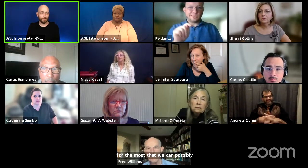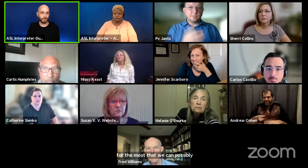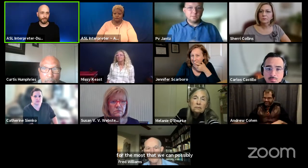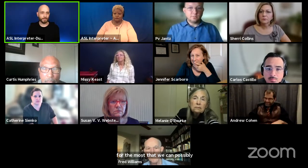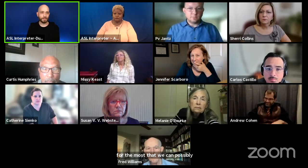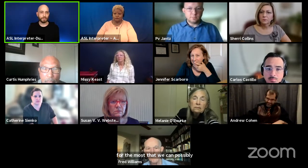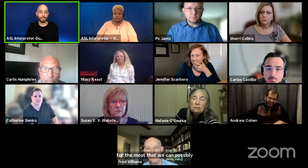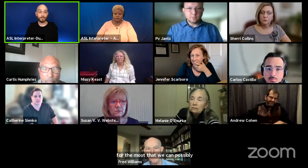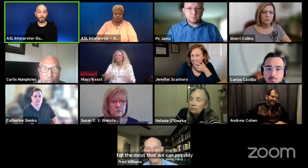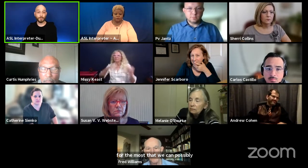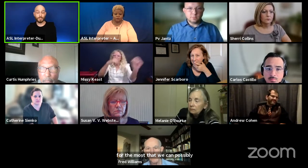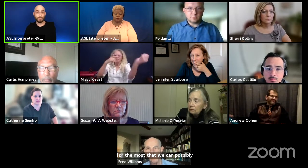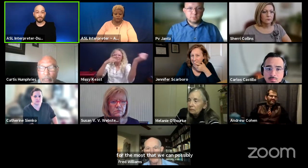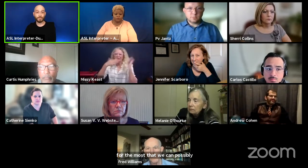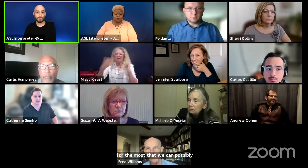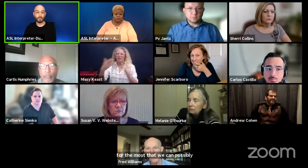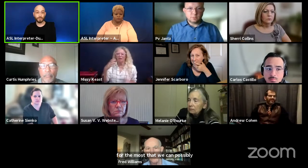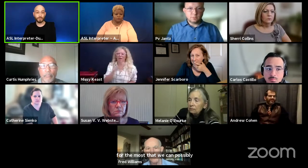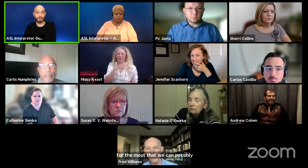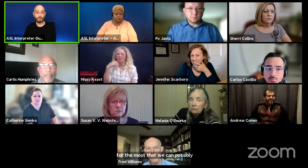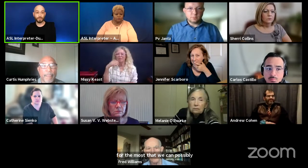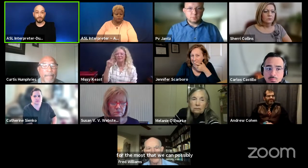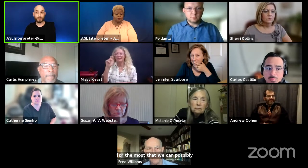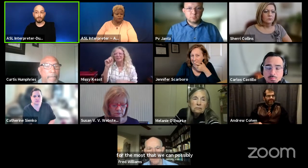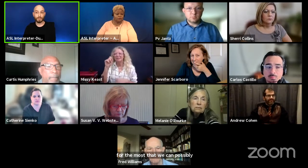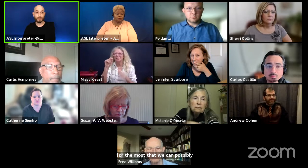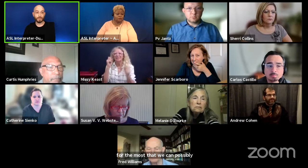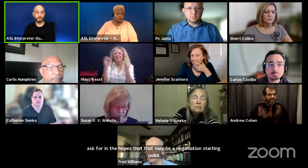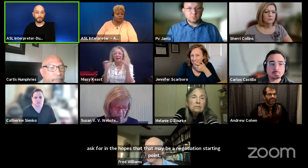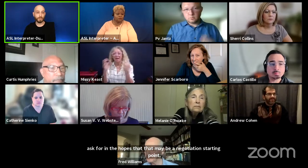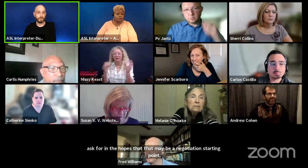This is Commissioner Jantz. Commissioner Keast.